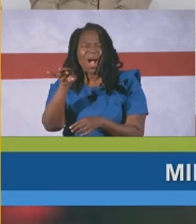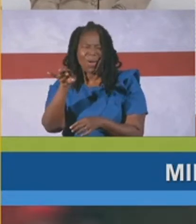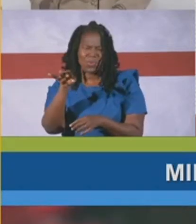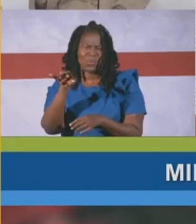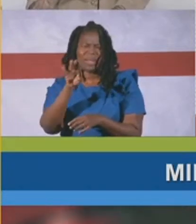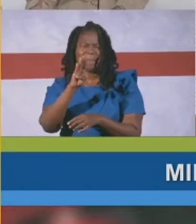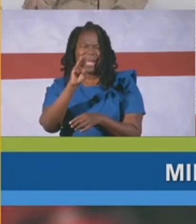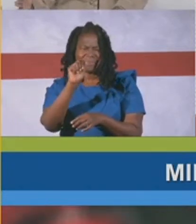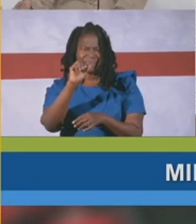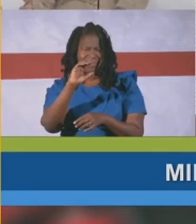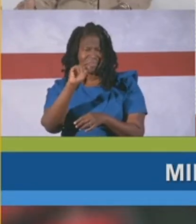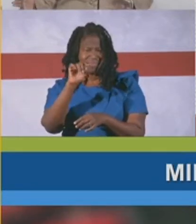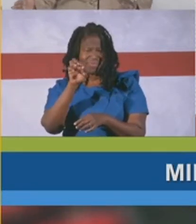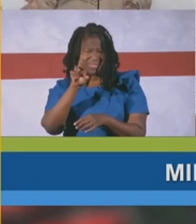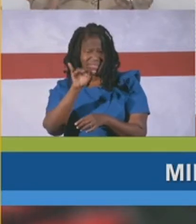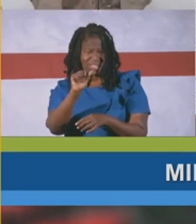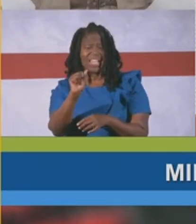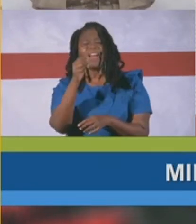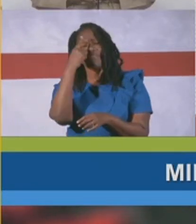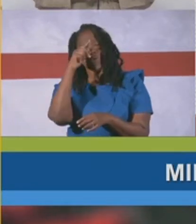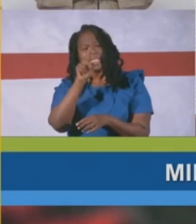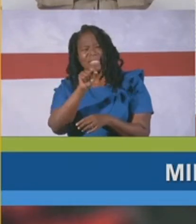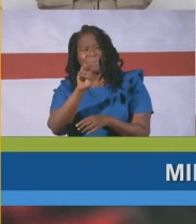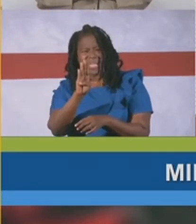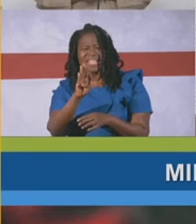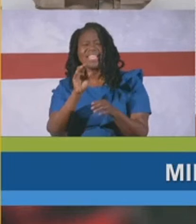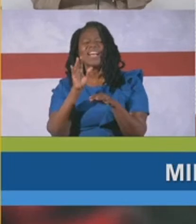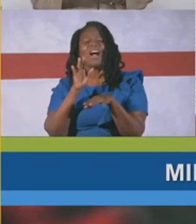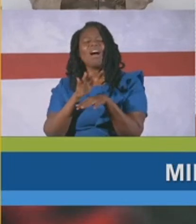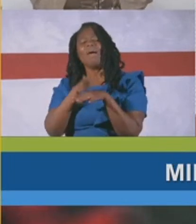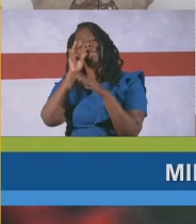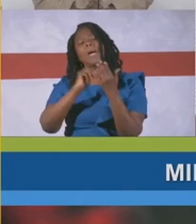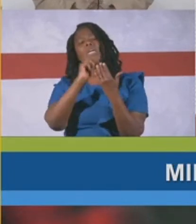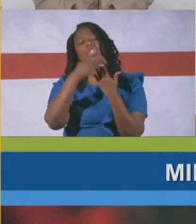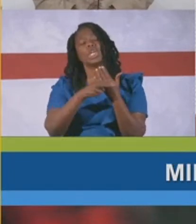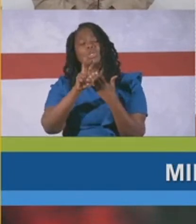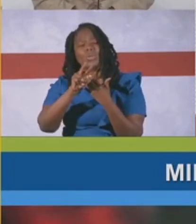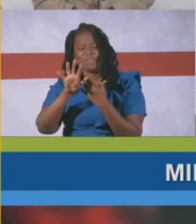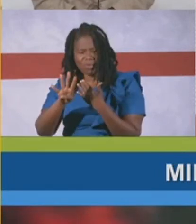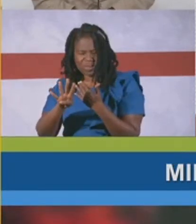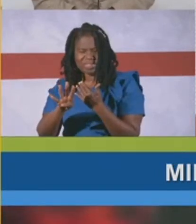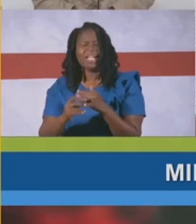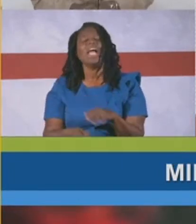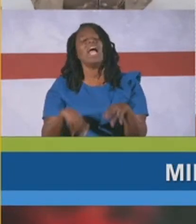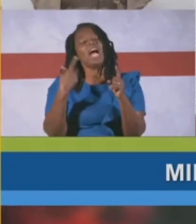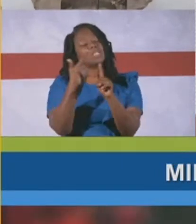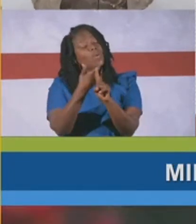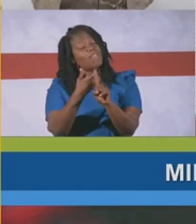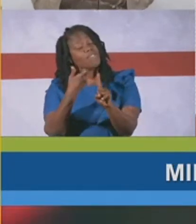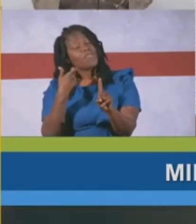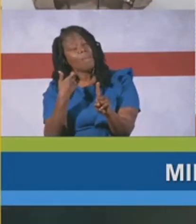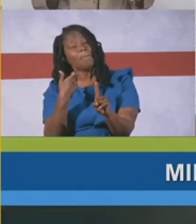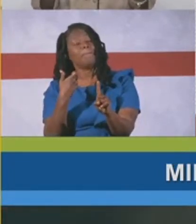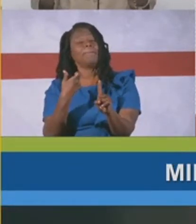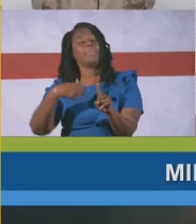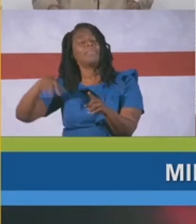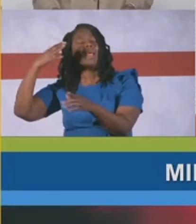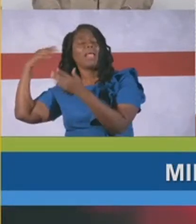he knew that this was the bacteria for TB. And since that day, we have been celebrating World TB